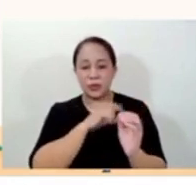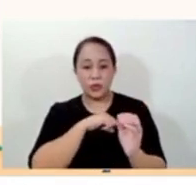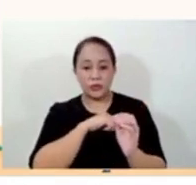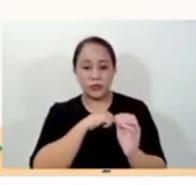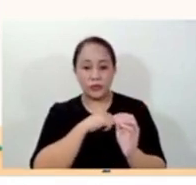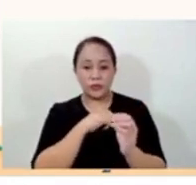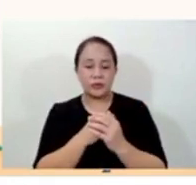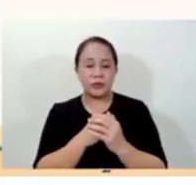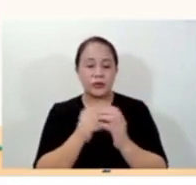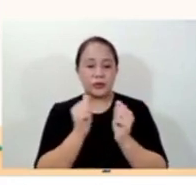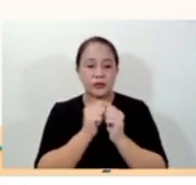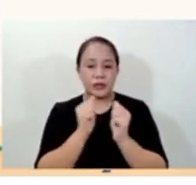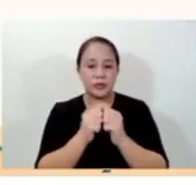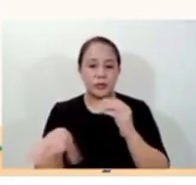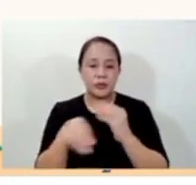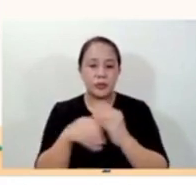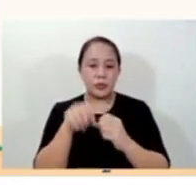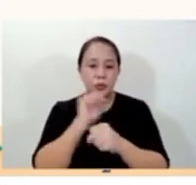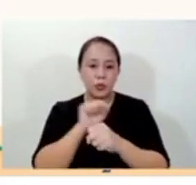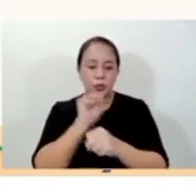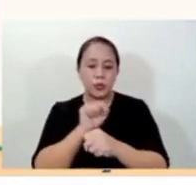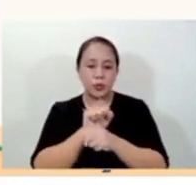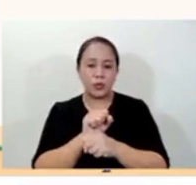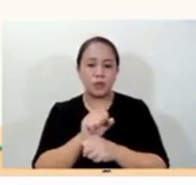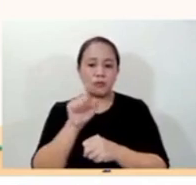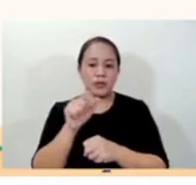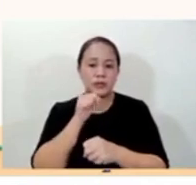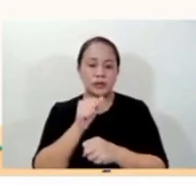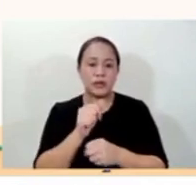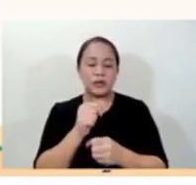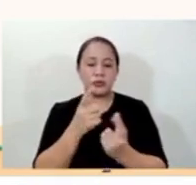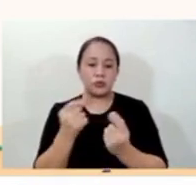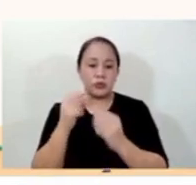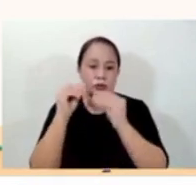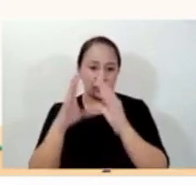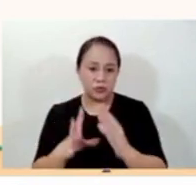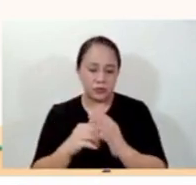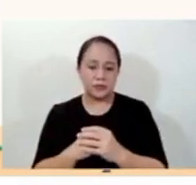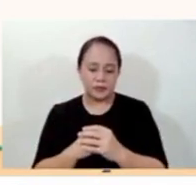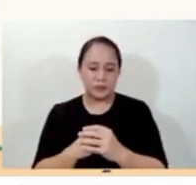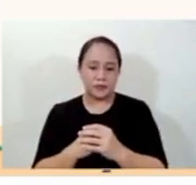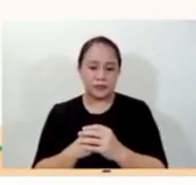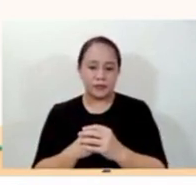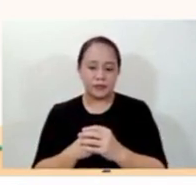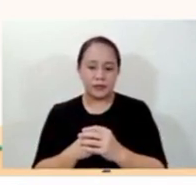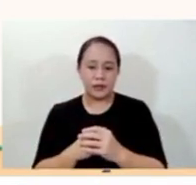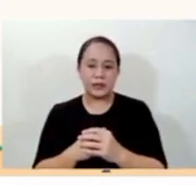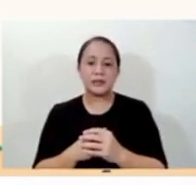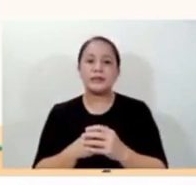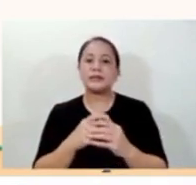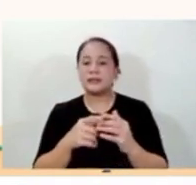coupled with additional tasks that are not supposed to be performed by teacher. And this